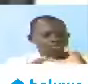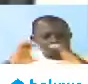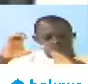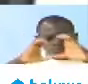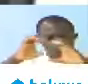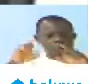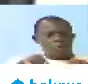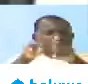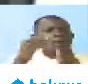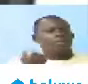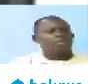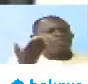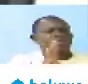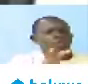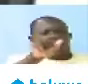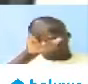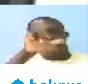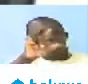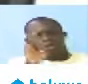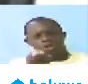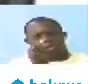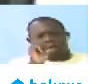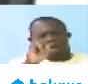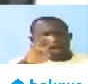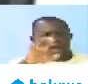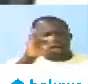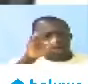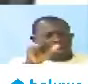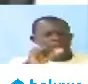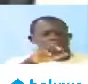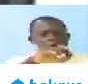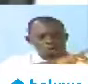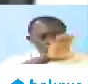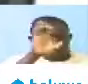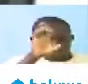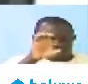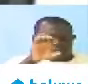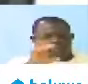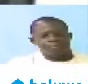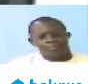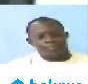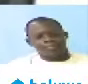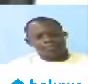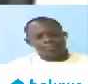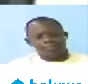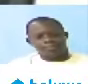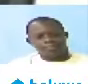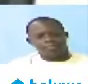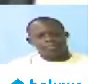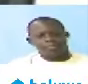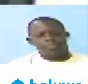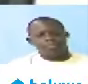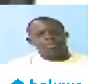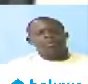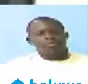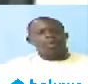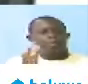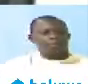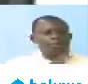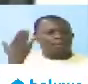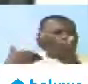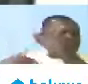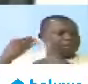Algerians. So waro ika contact us from it. The mal ka contact us from Bangkok ka contact us from the mal tema. In